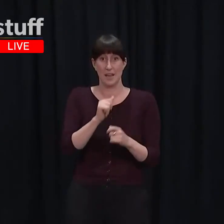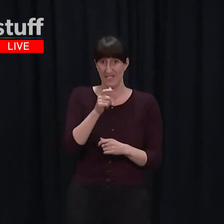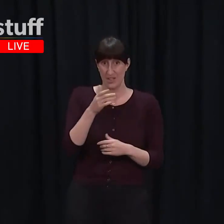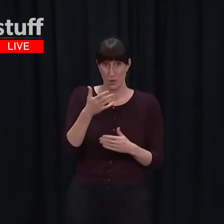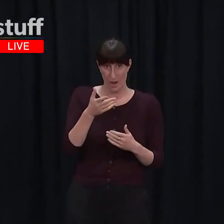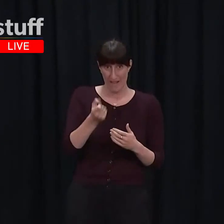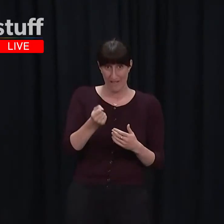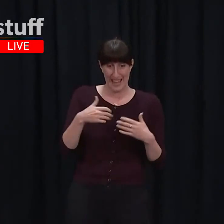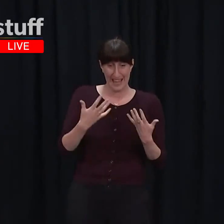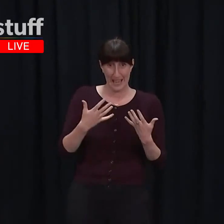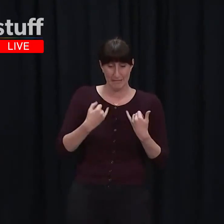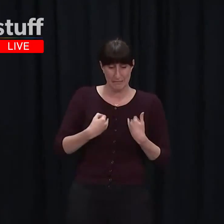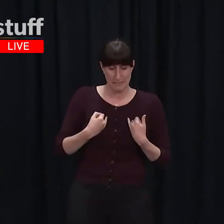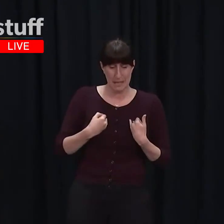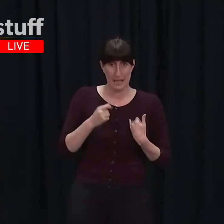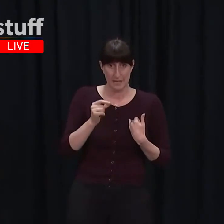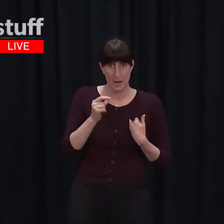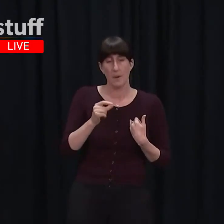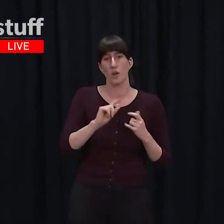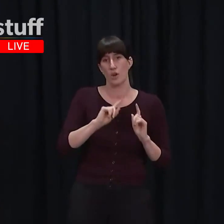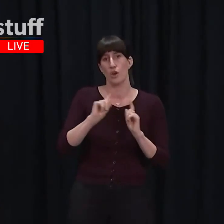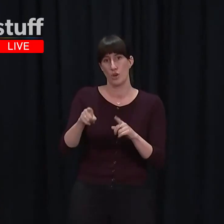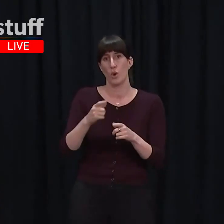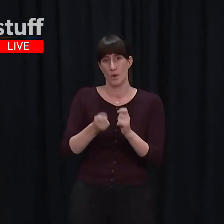of COVID, go and be tested.